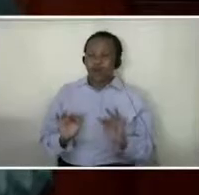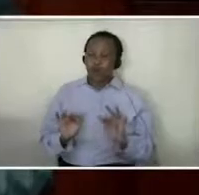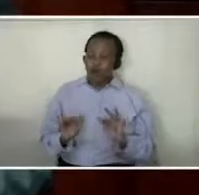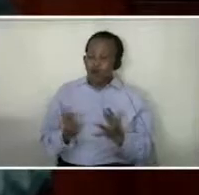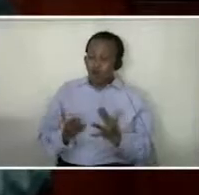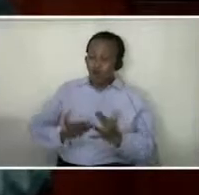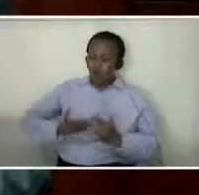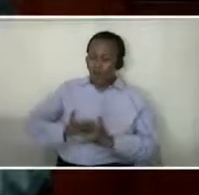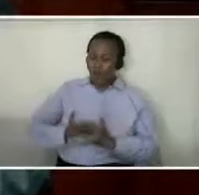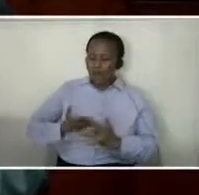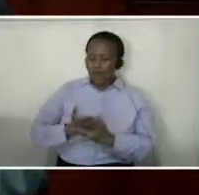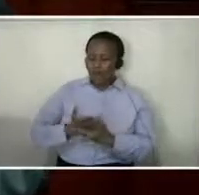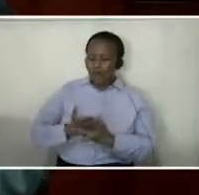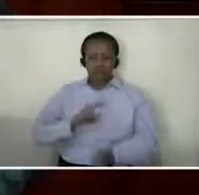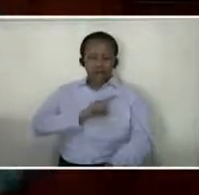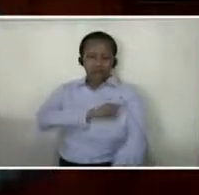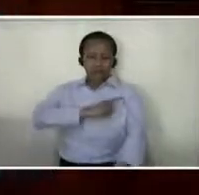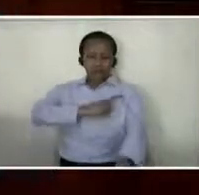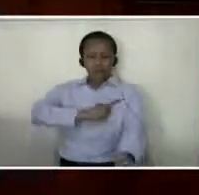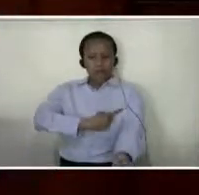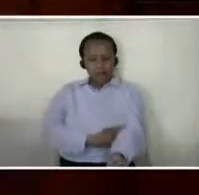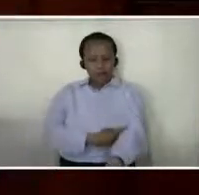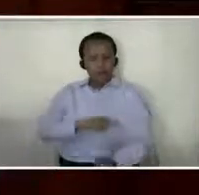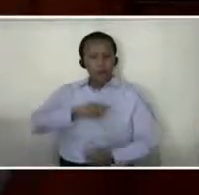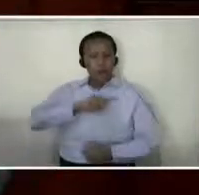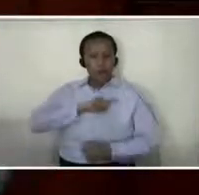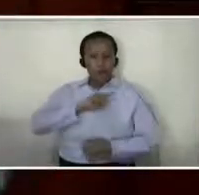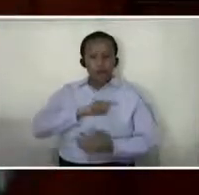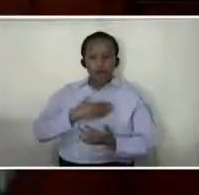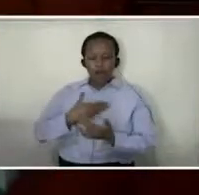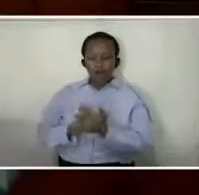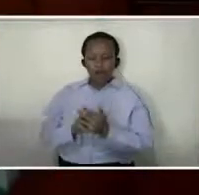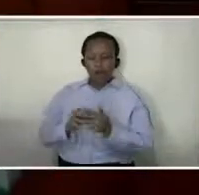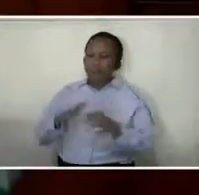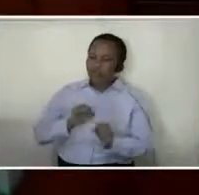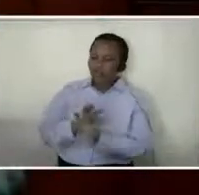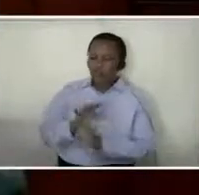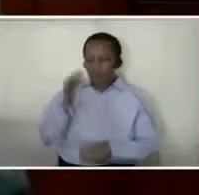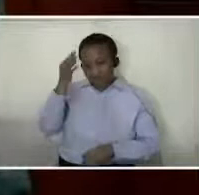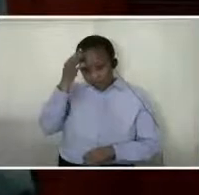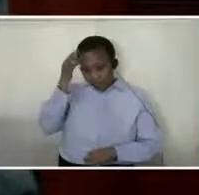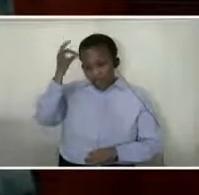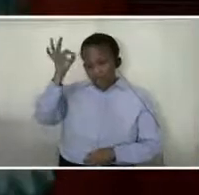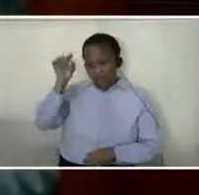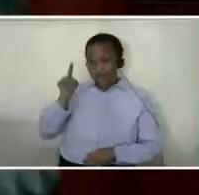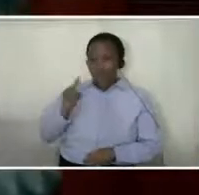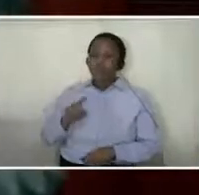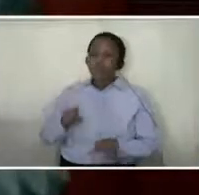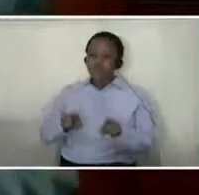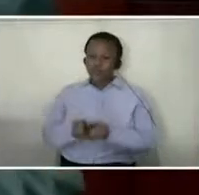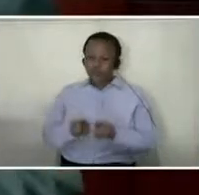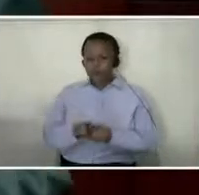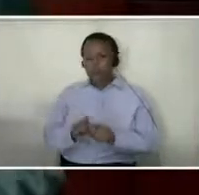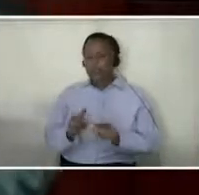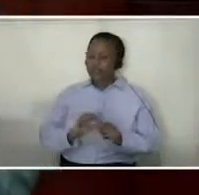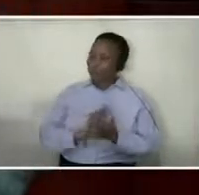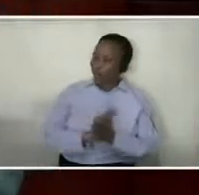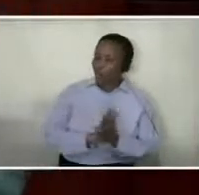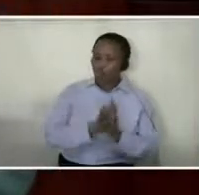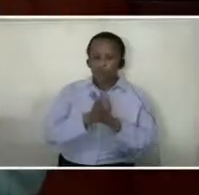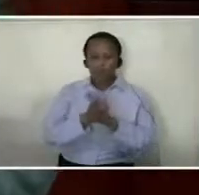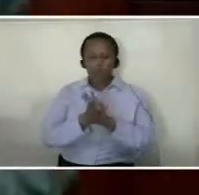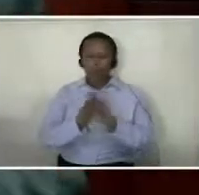access political power to influence governance and embedded state resources.